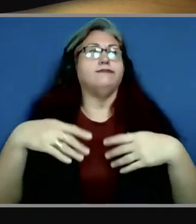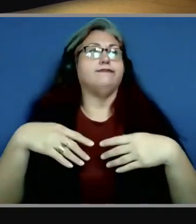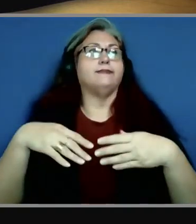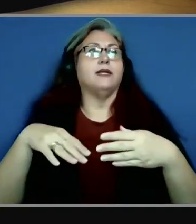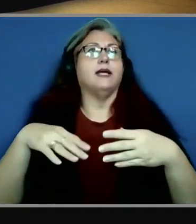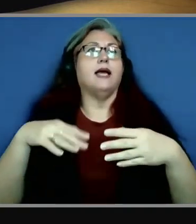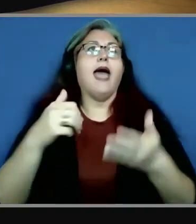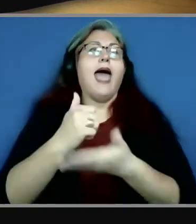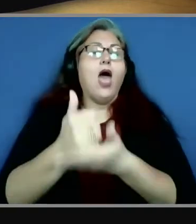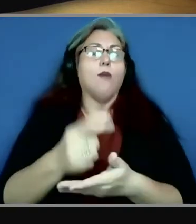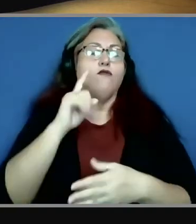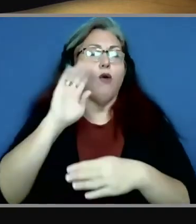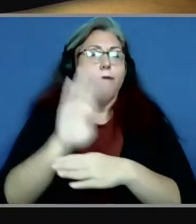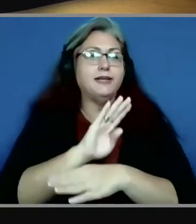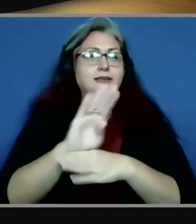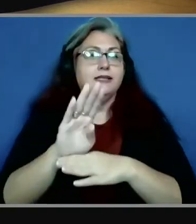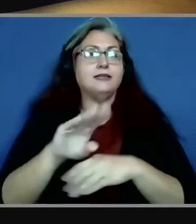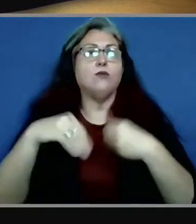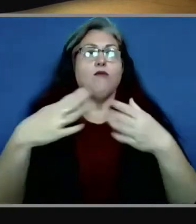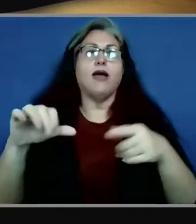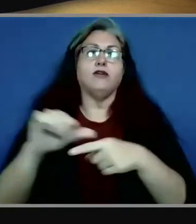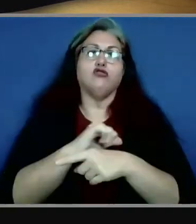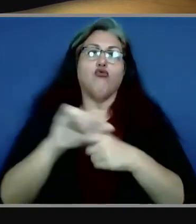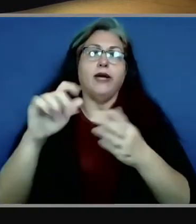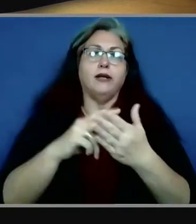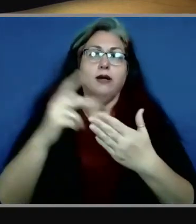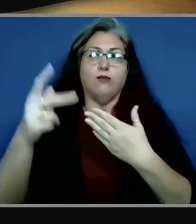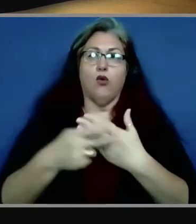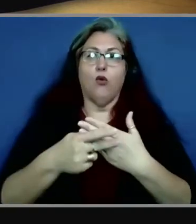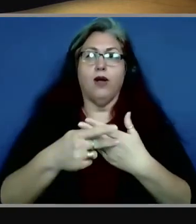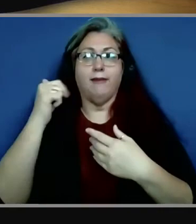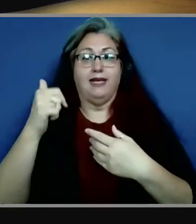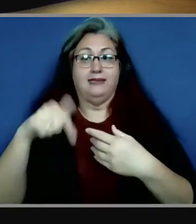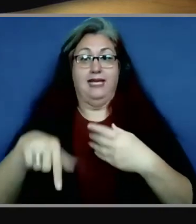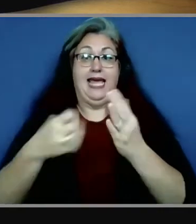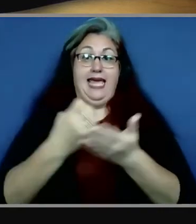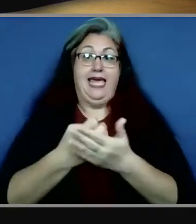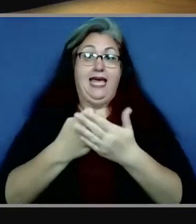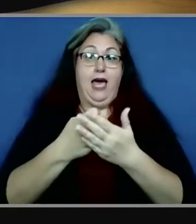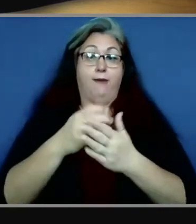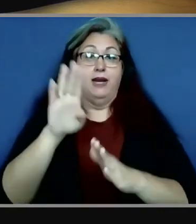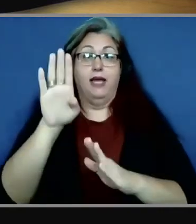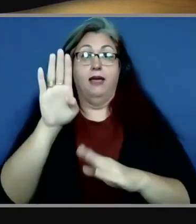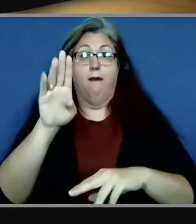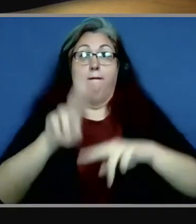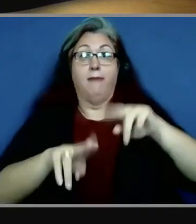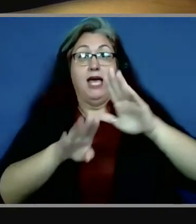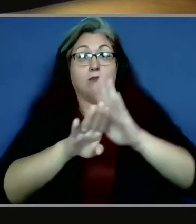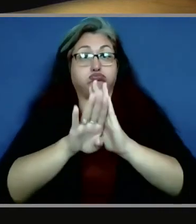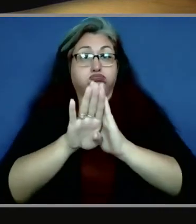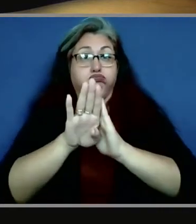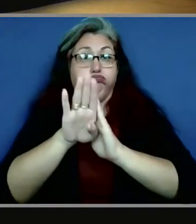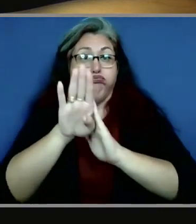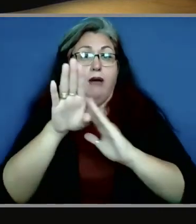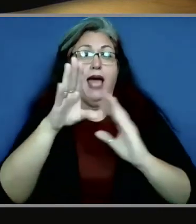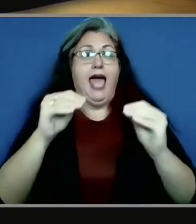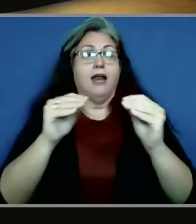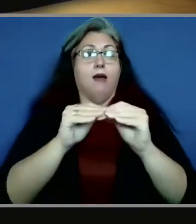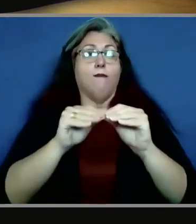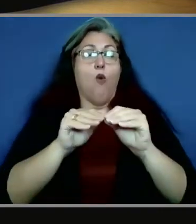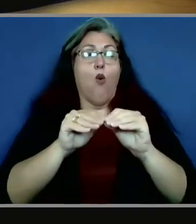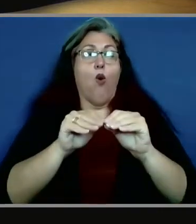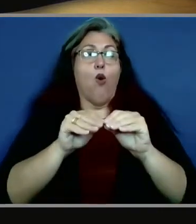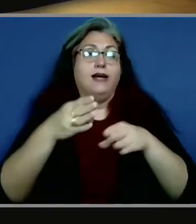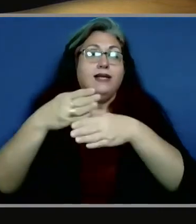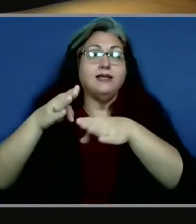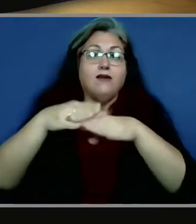training programs during this time, because if we rebuild our economy and diversify it as well, it'll generate that tax revenue